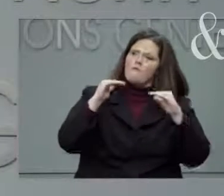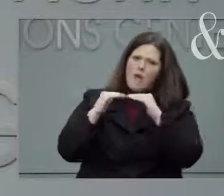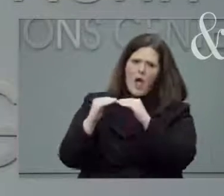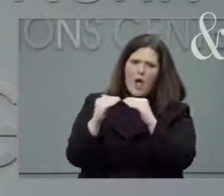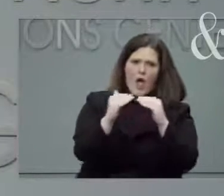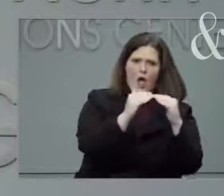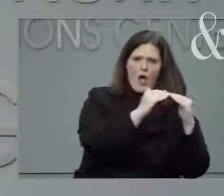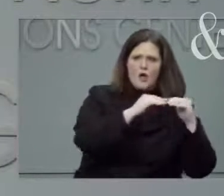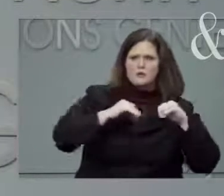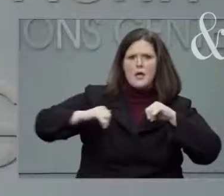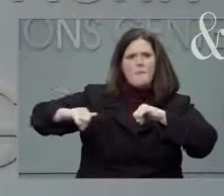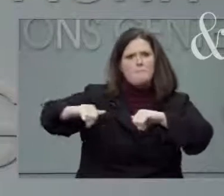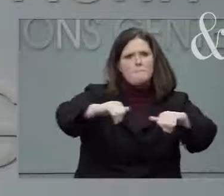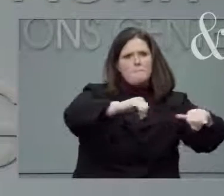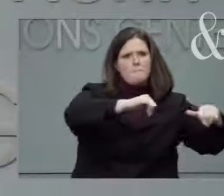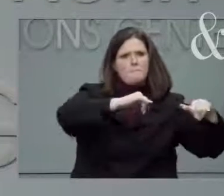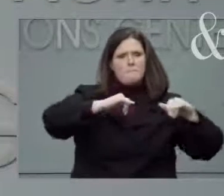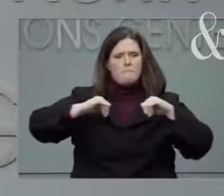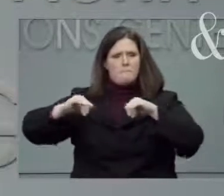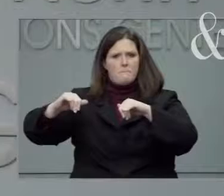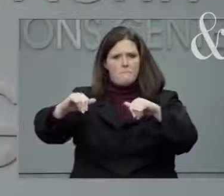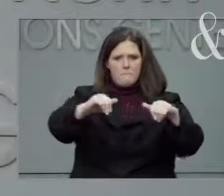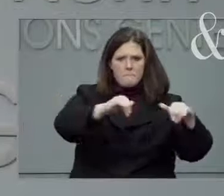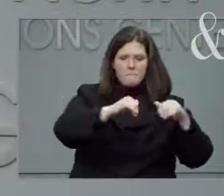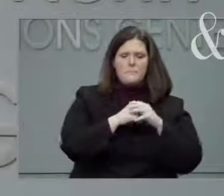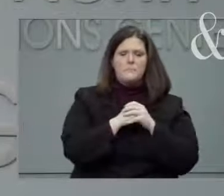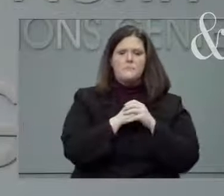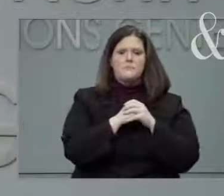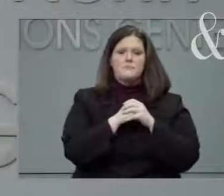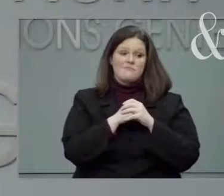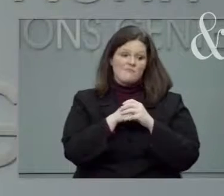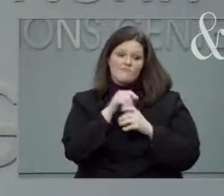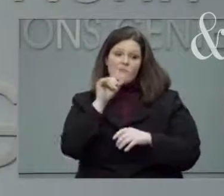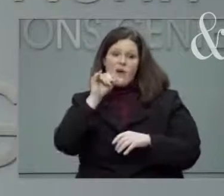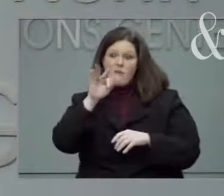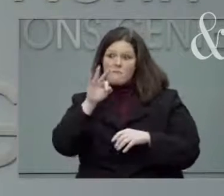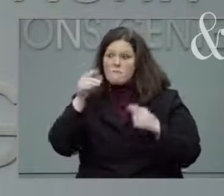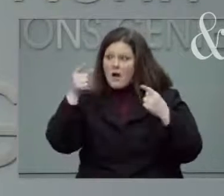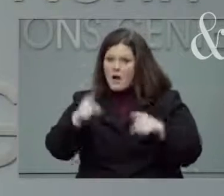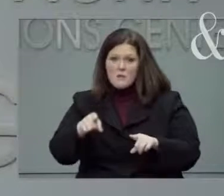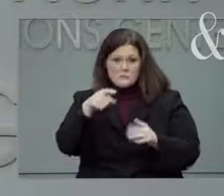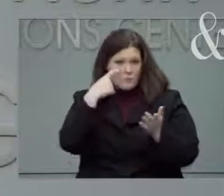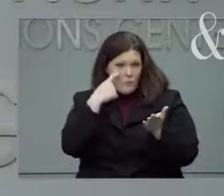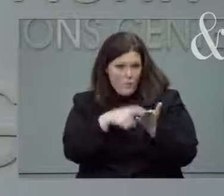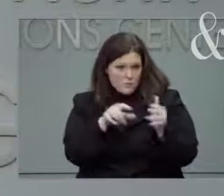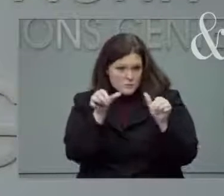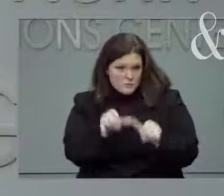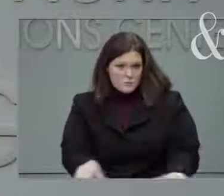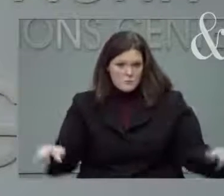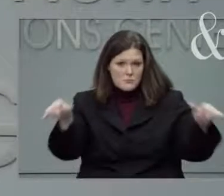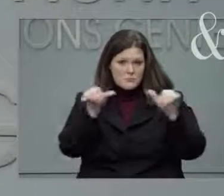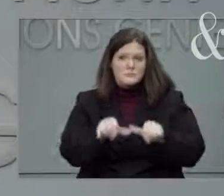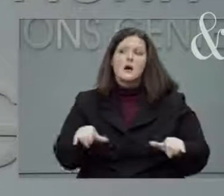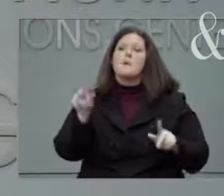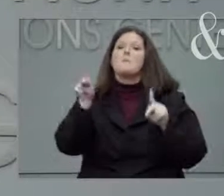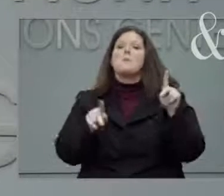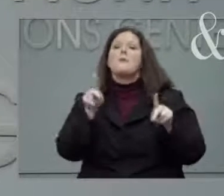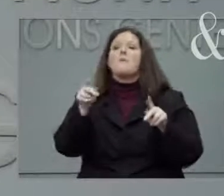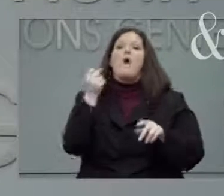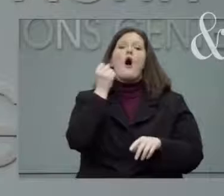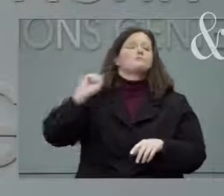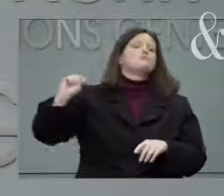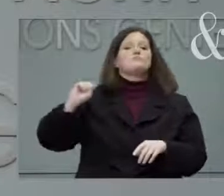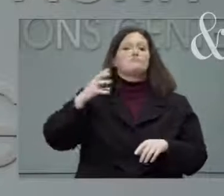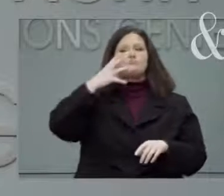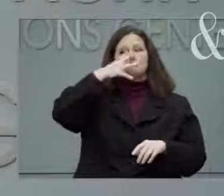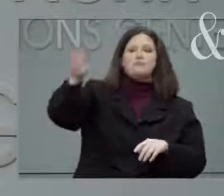that allocation process. If someone keeps violating the rules or someone keeps doing it wrong or doesn't perform the right way, then